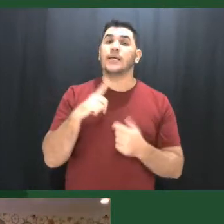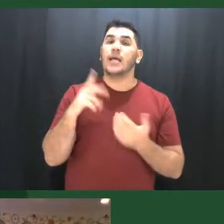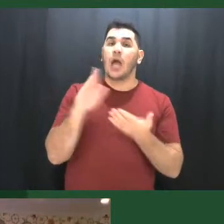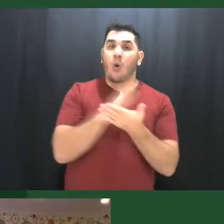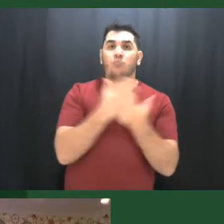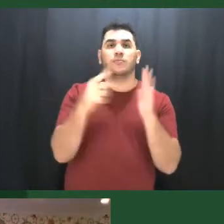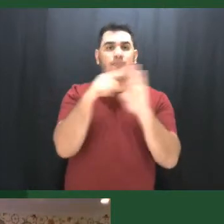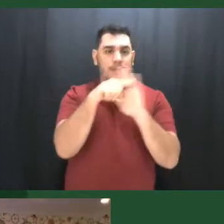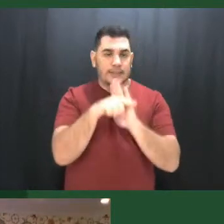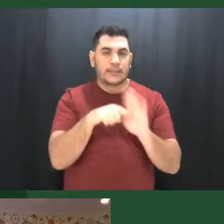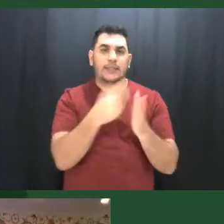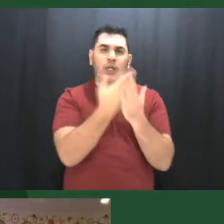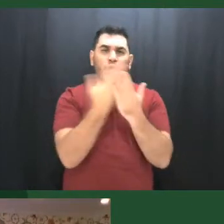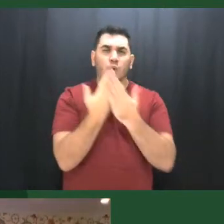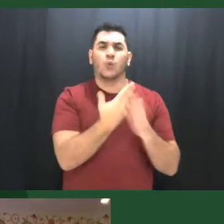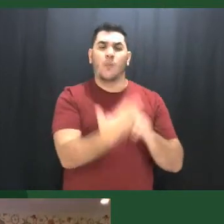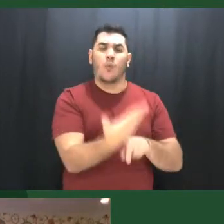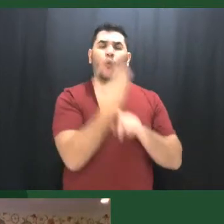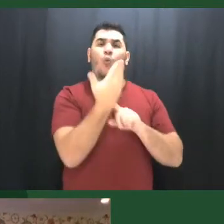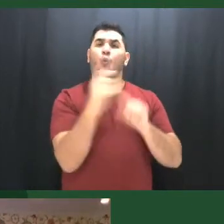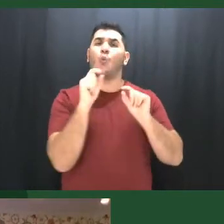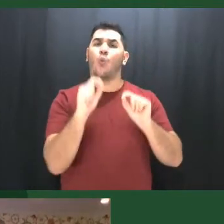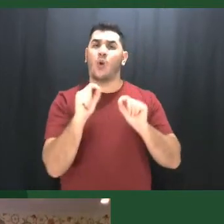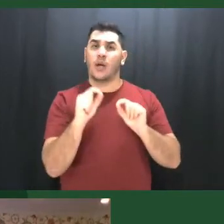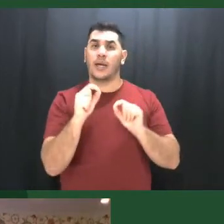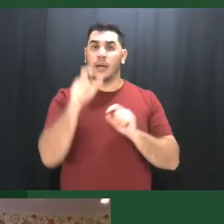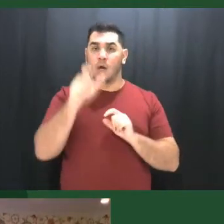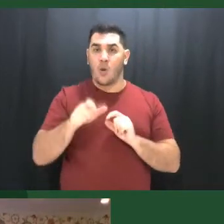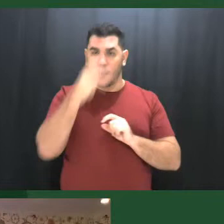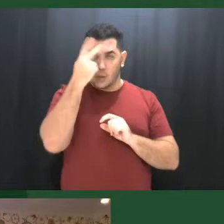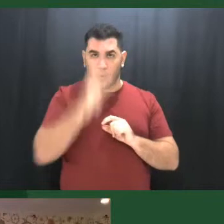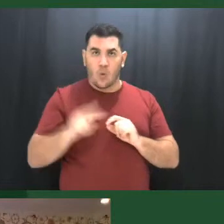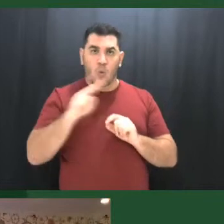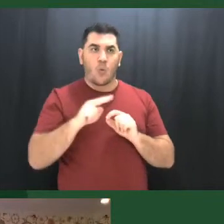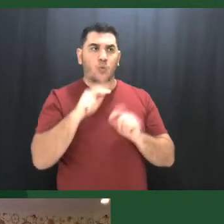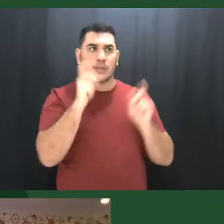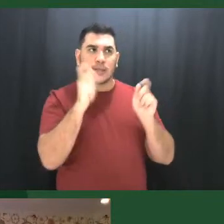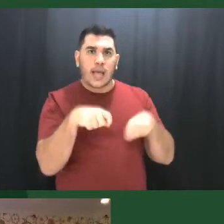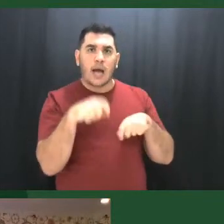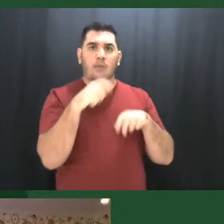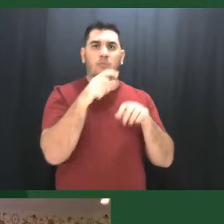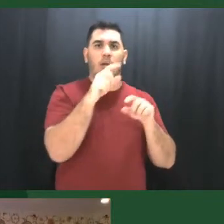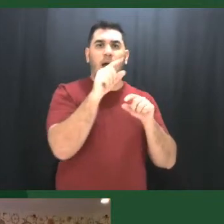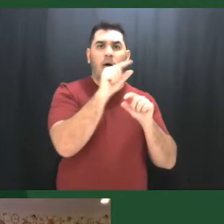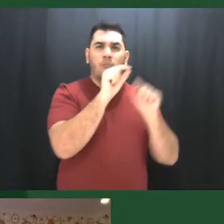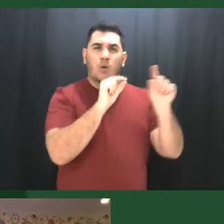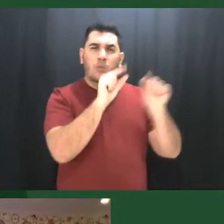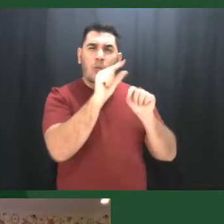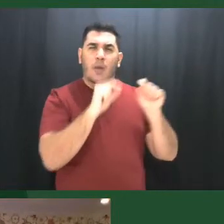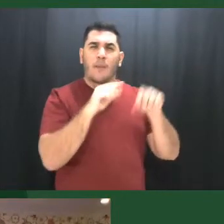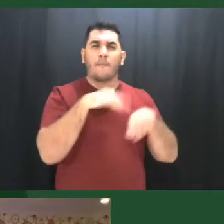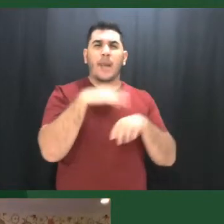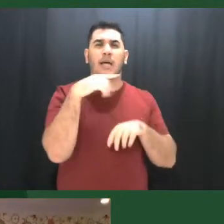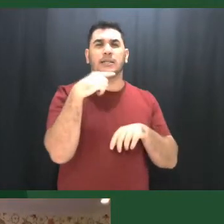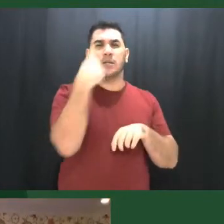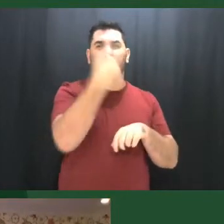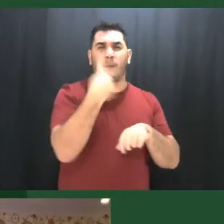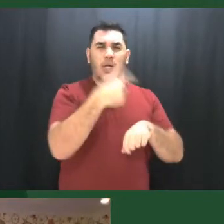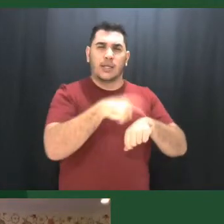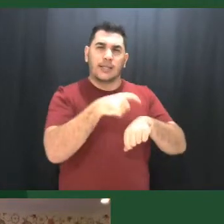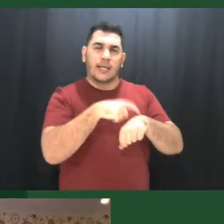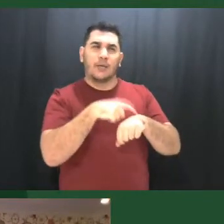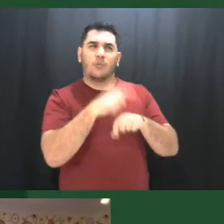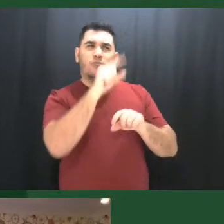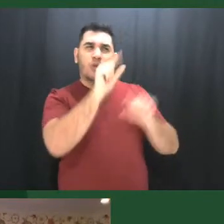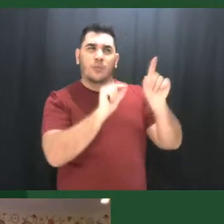explore, they spend more time making their decision, but they're more likely to